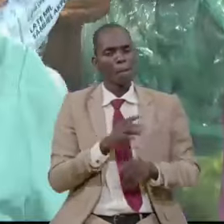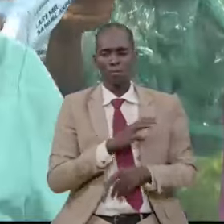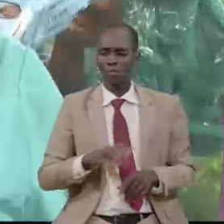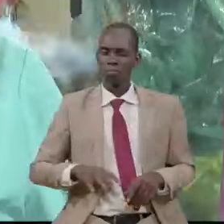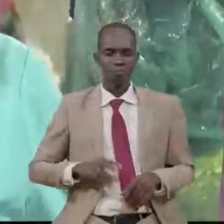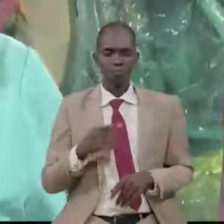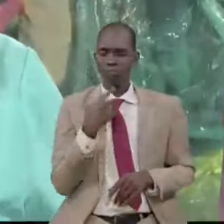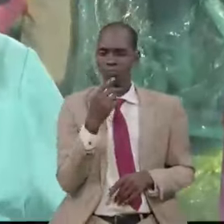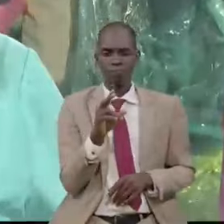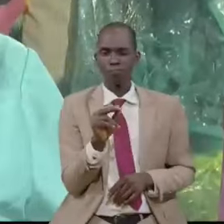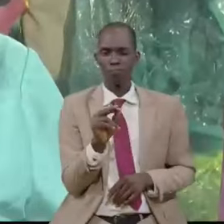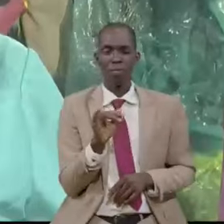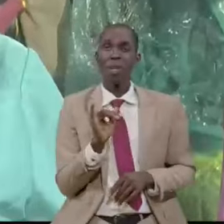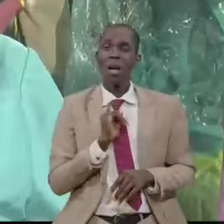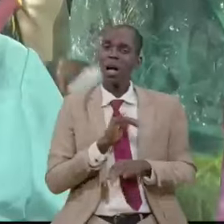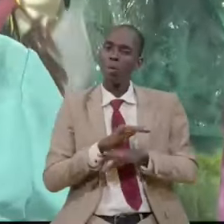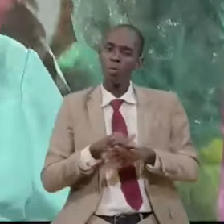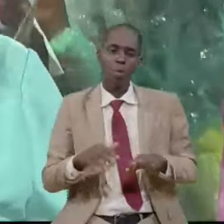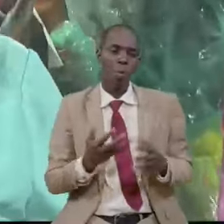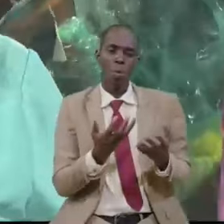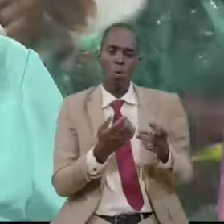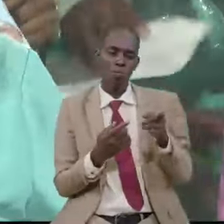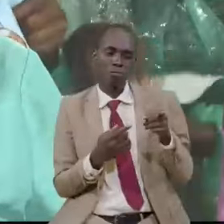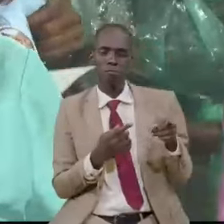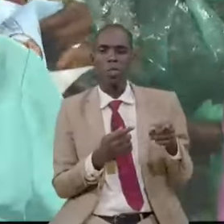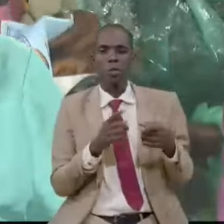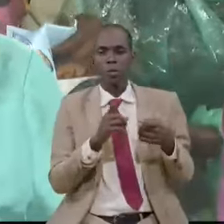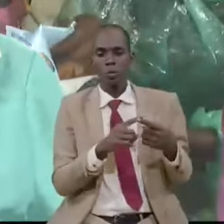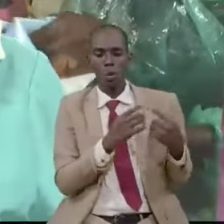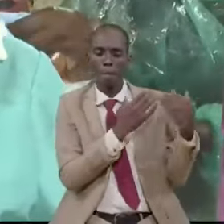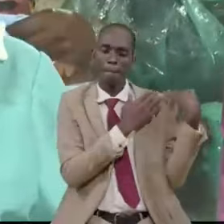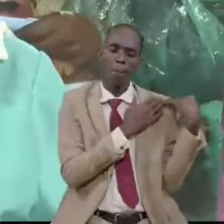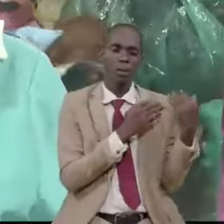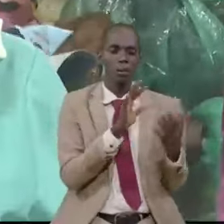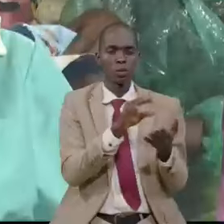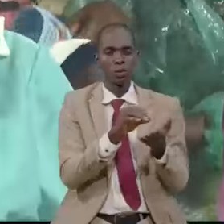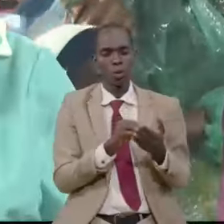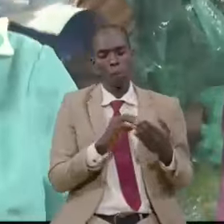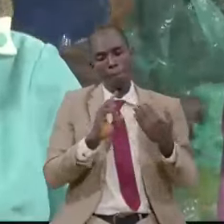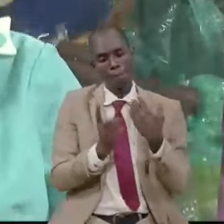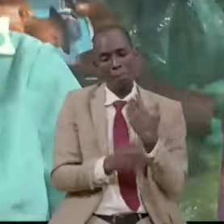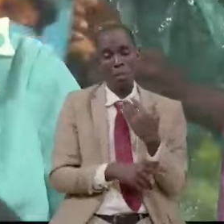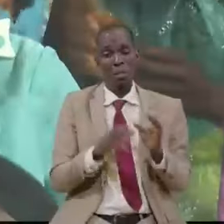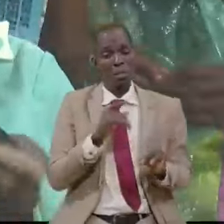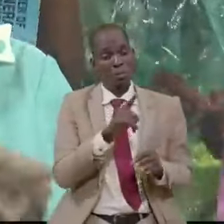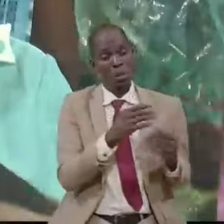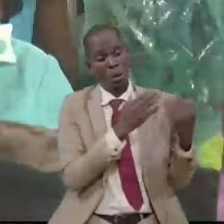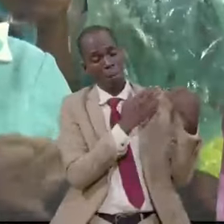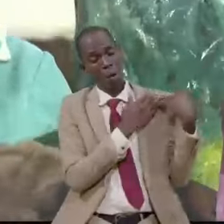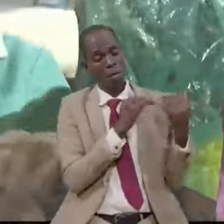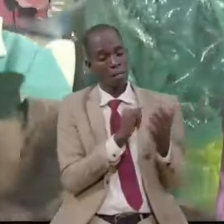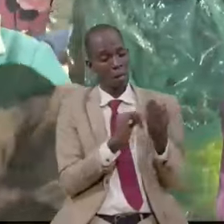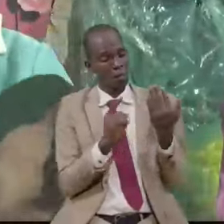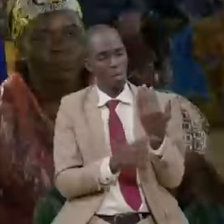to bear that punishment. If he bears that punishment, he will die